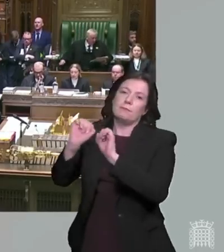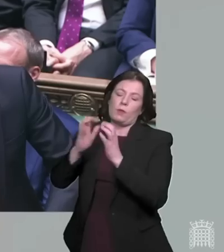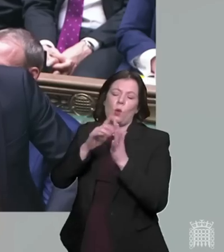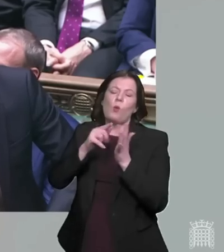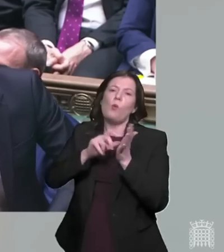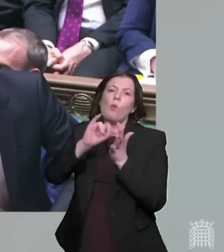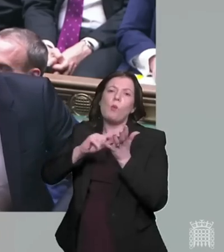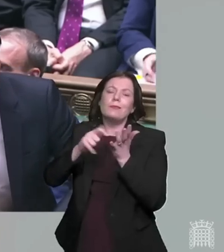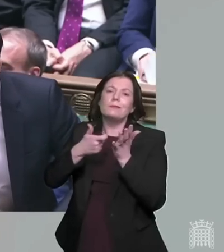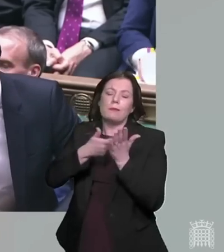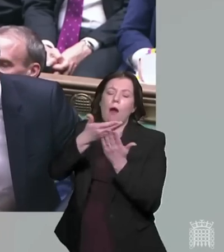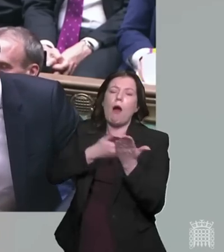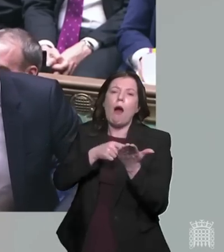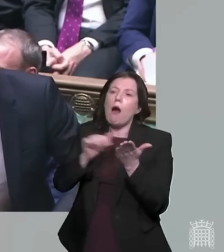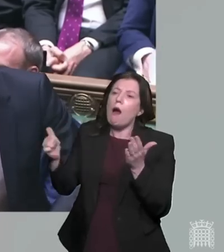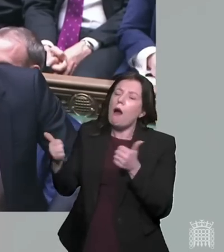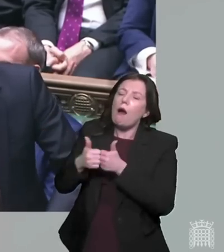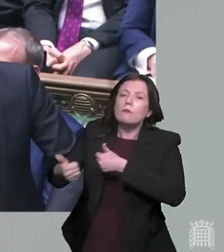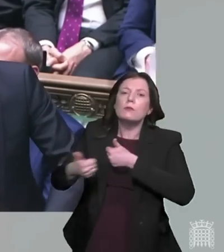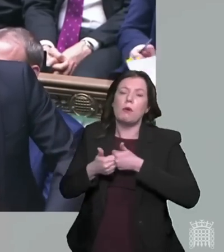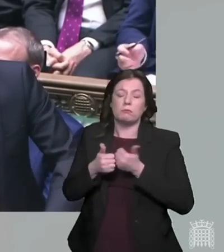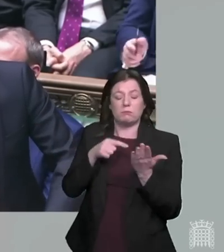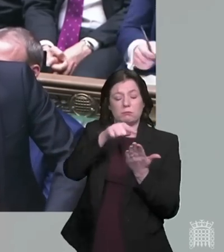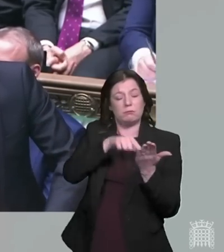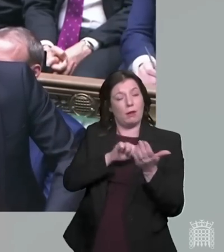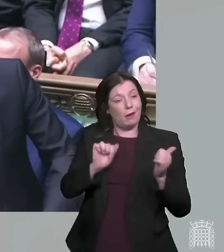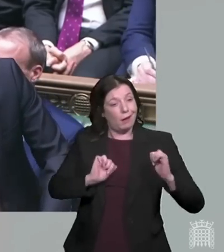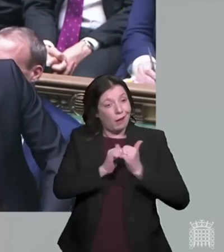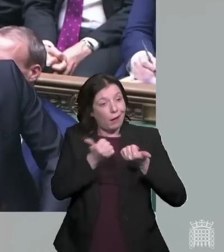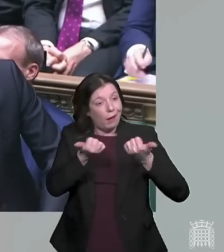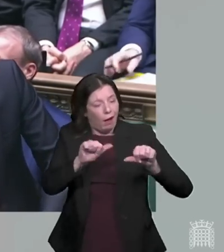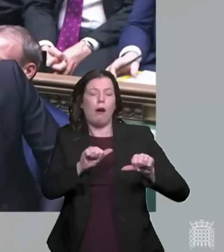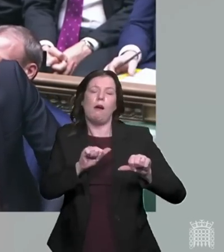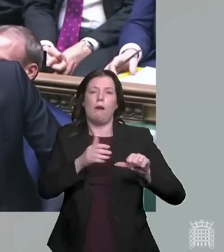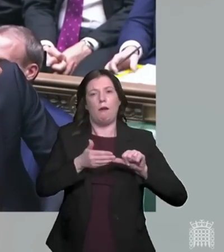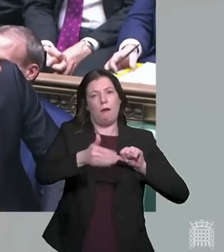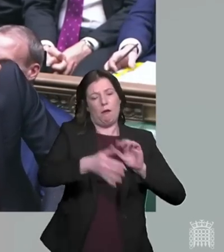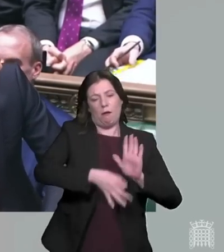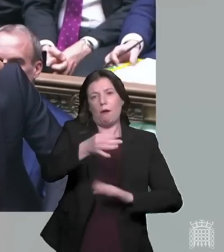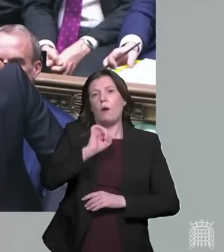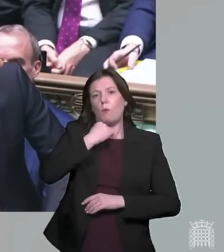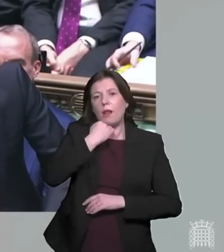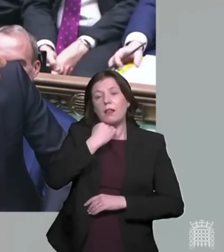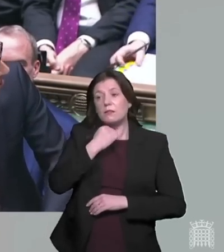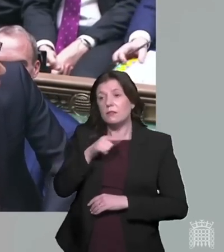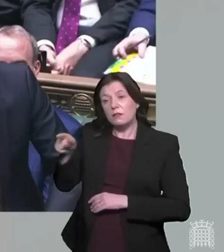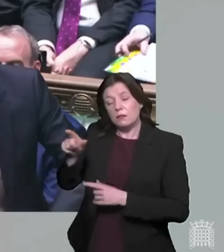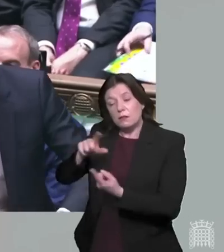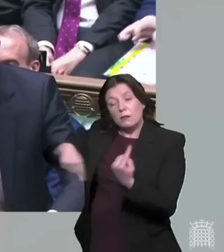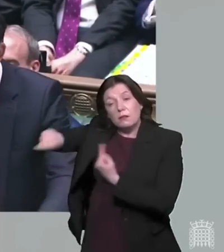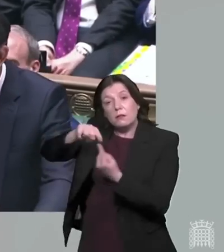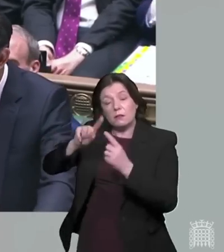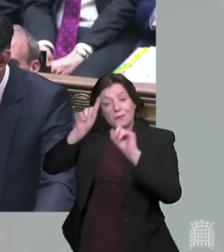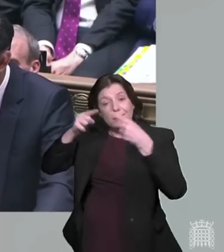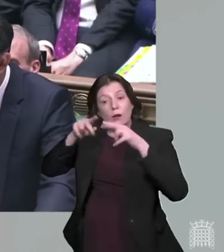Windsor framework. He's right about the benefits that it can bring, and also join him in paying tribute to our incredible research community who do